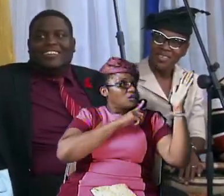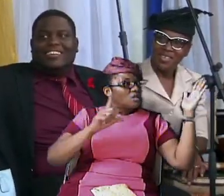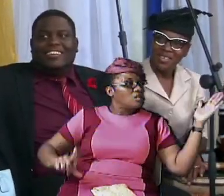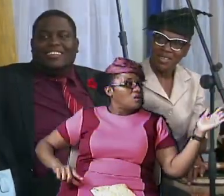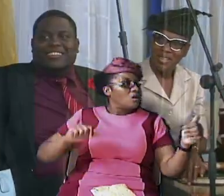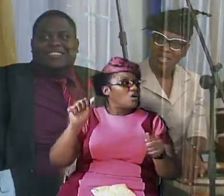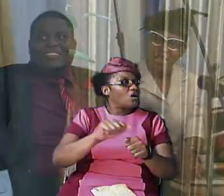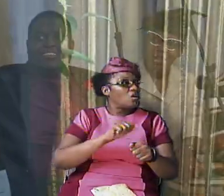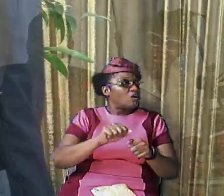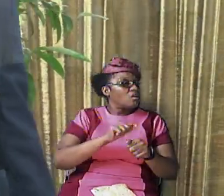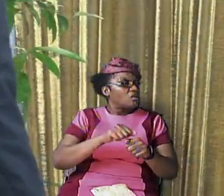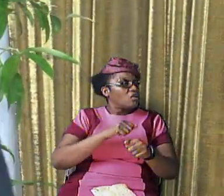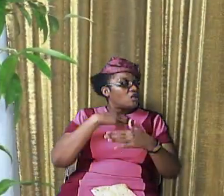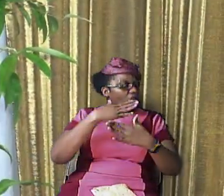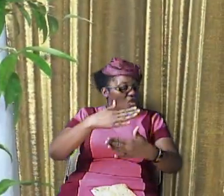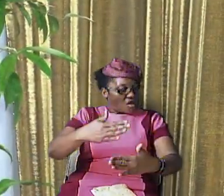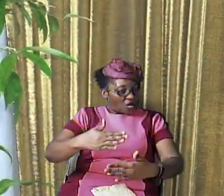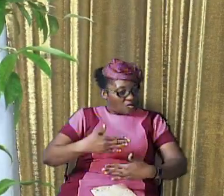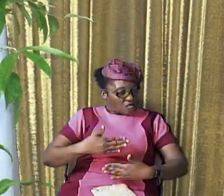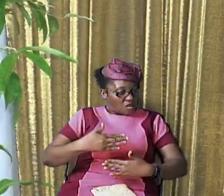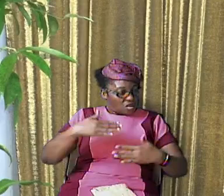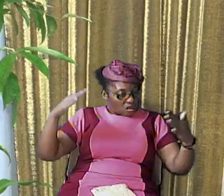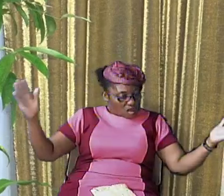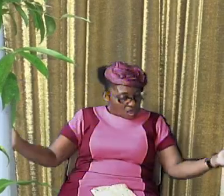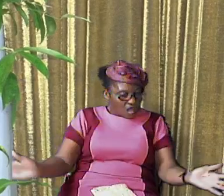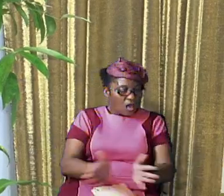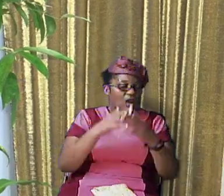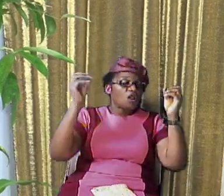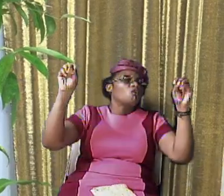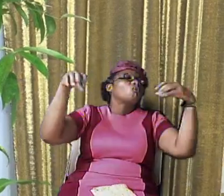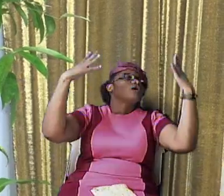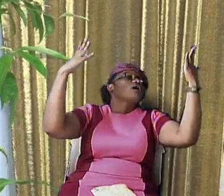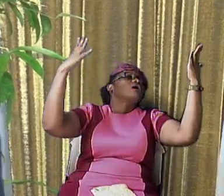No, man. Praise the Lord, everybody.